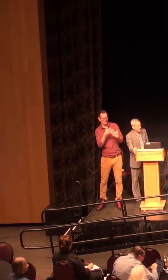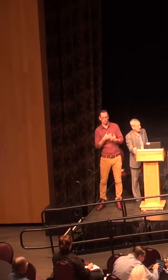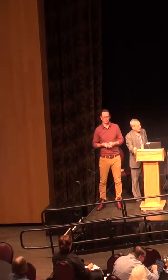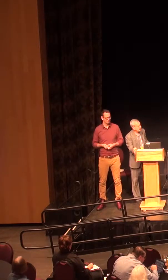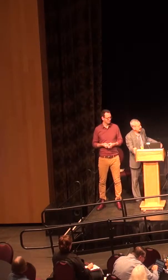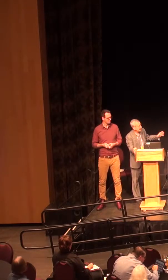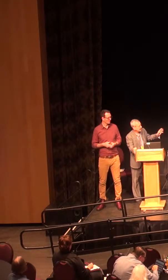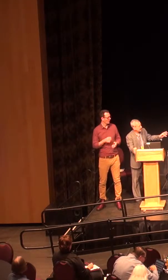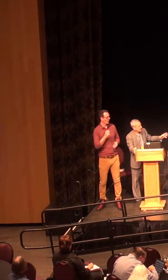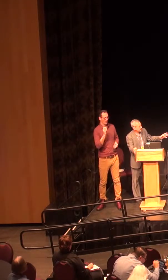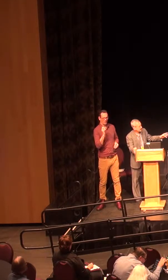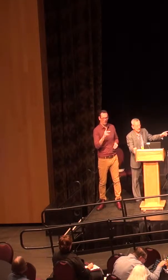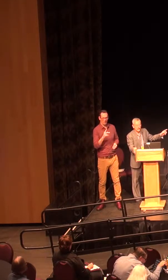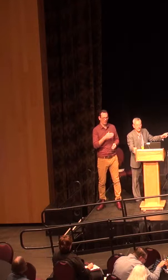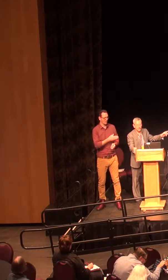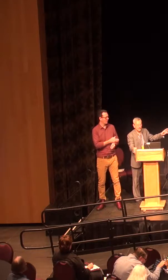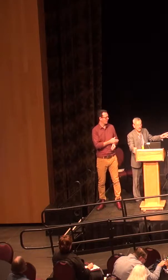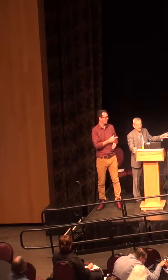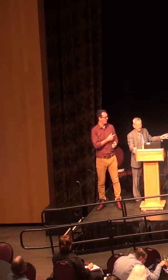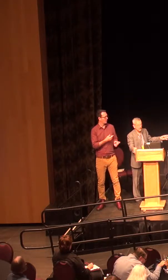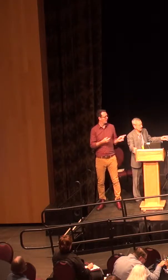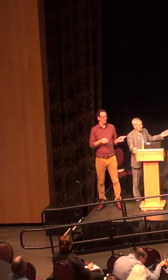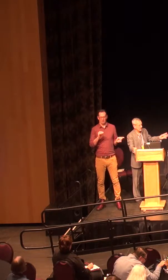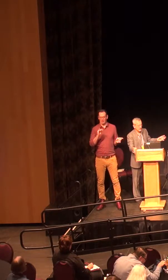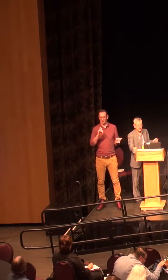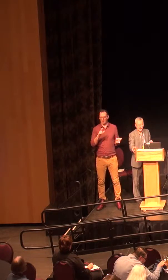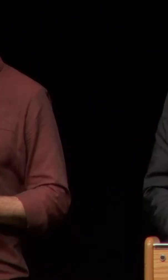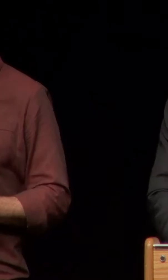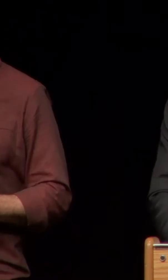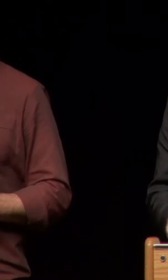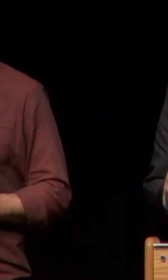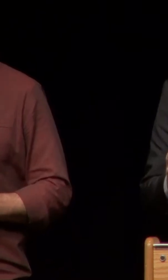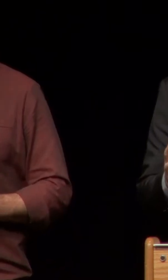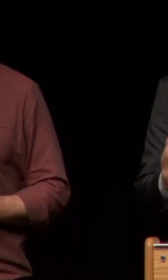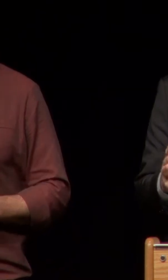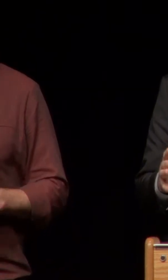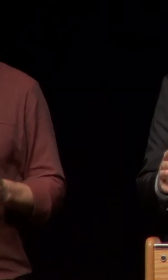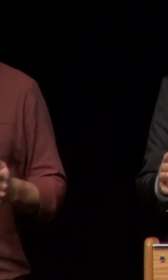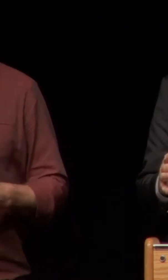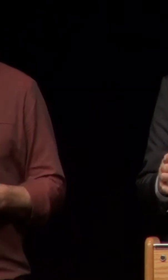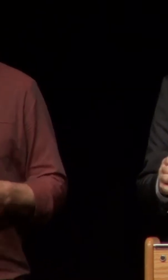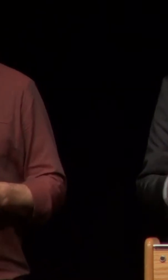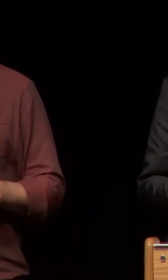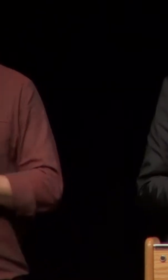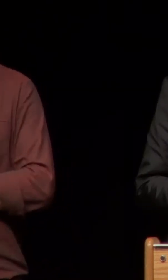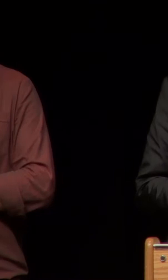How about we have Michael roll this issue into his wrap-up? No, I think we've had a rich morning.